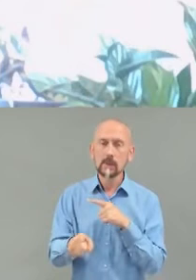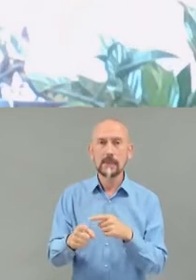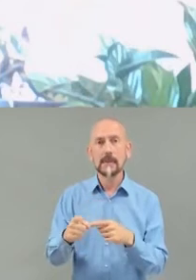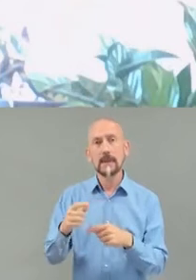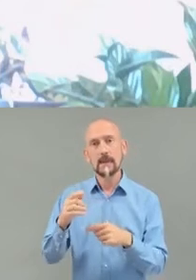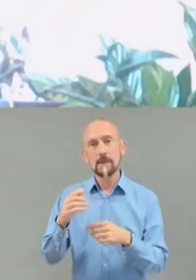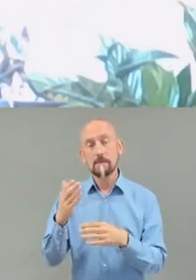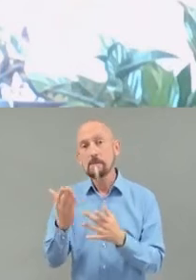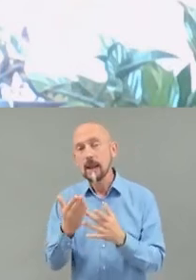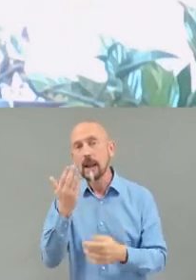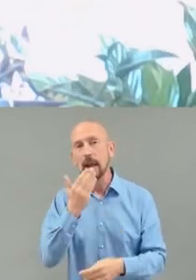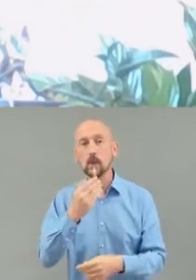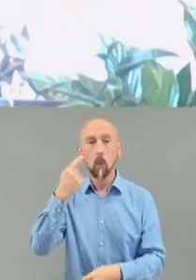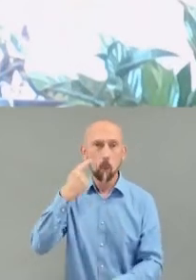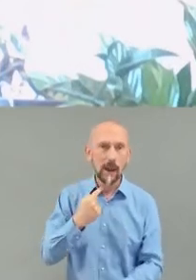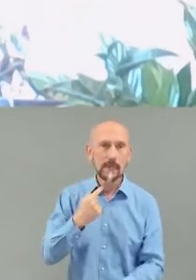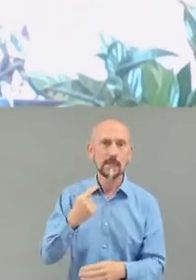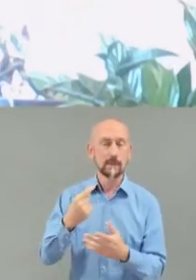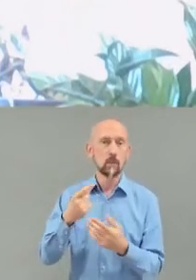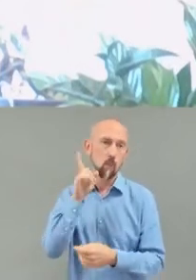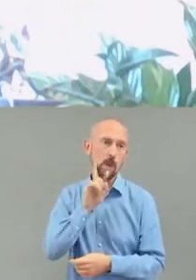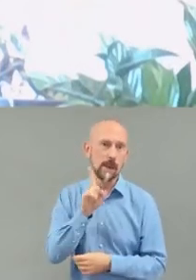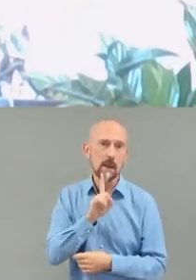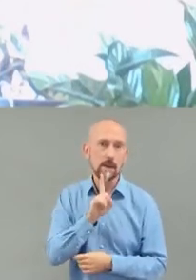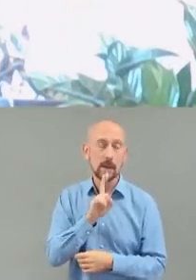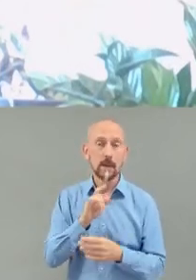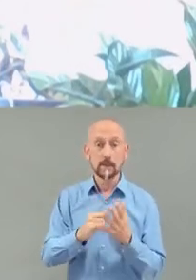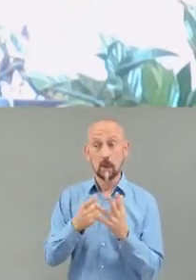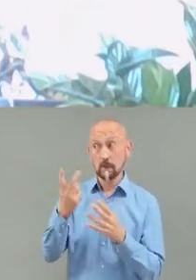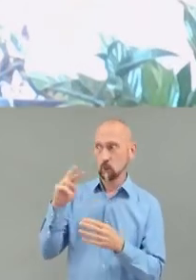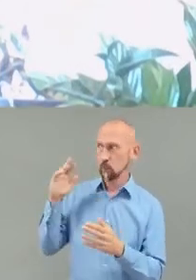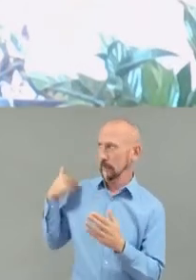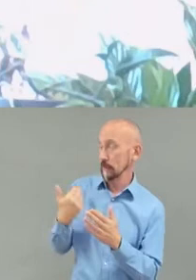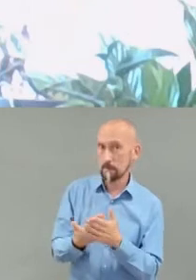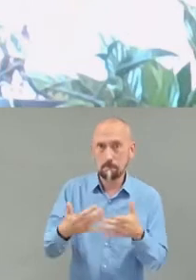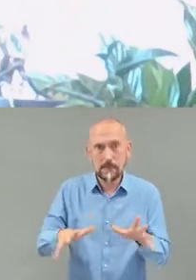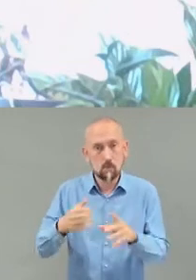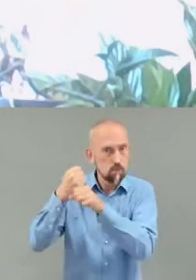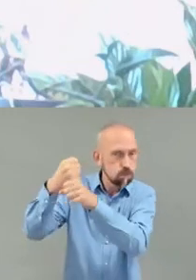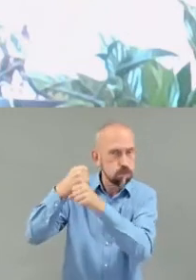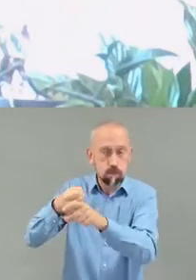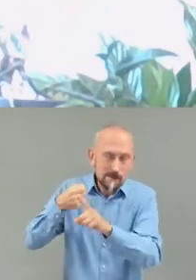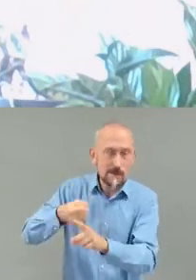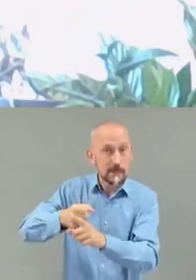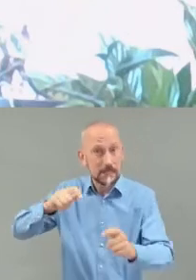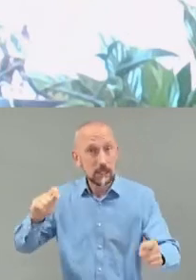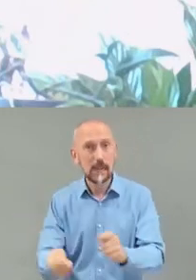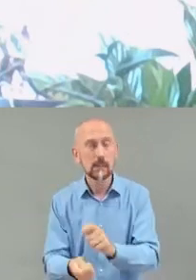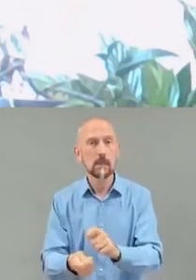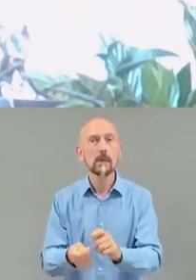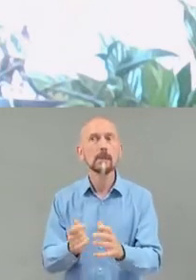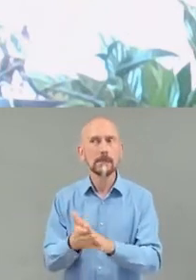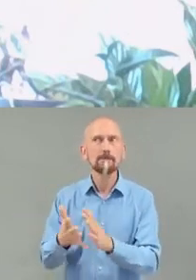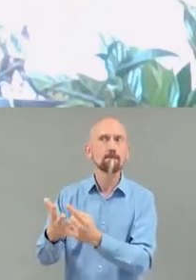the revolutionary events of the last 2 years have generated an impetus and energy to finally begin to face